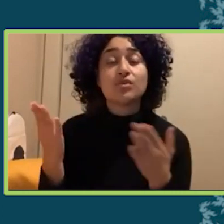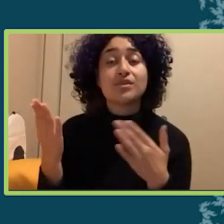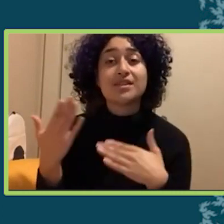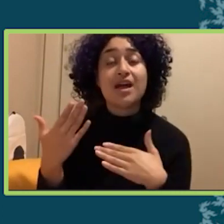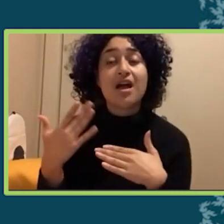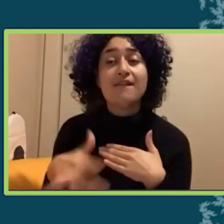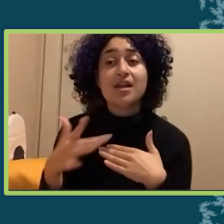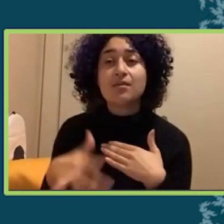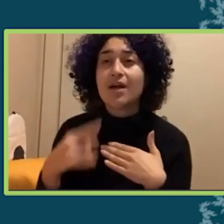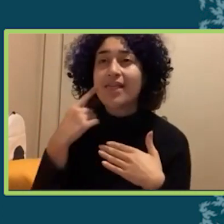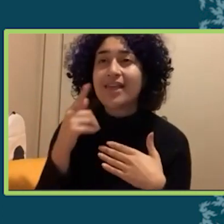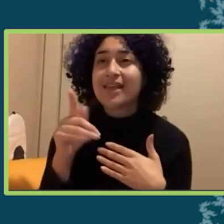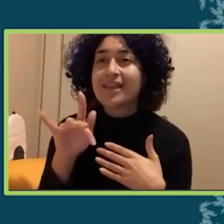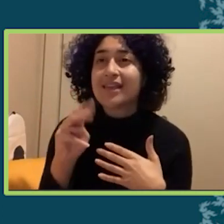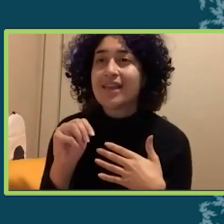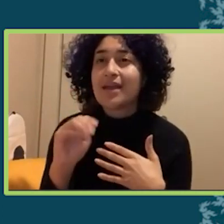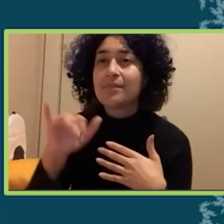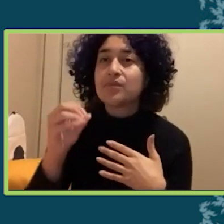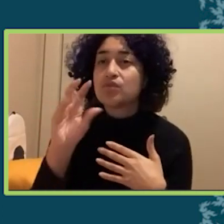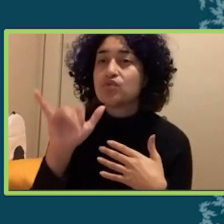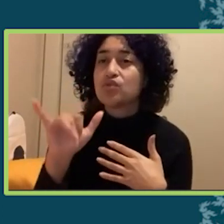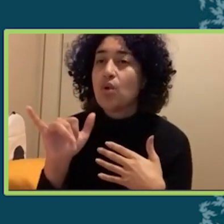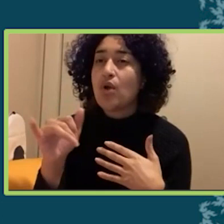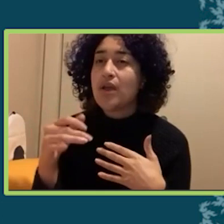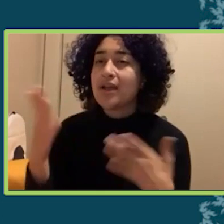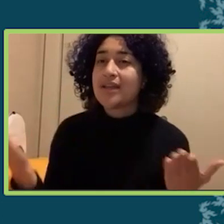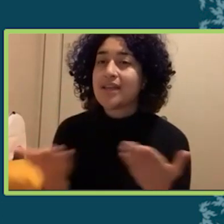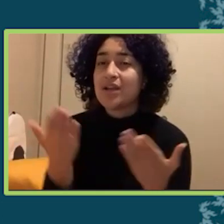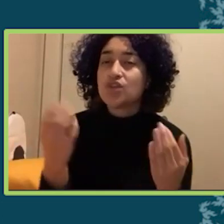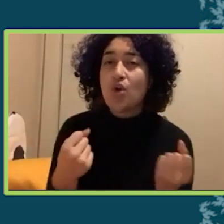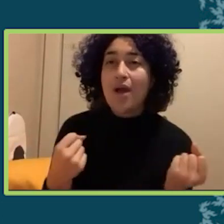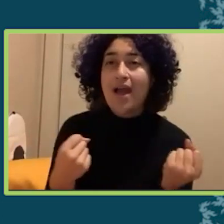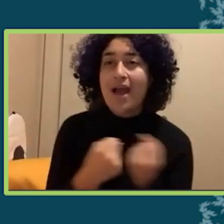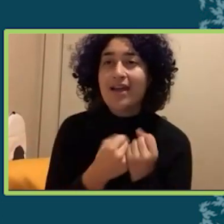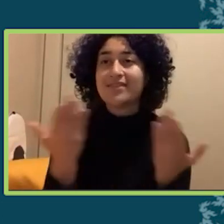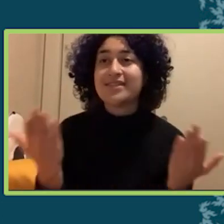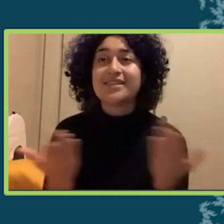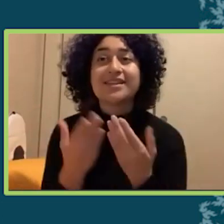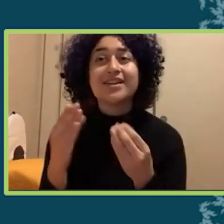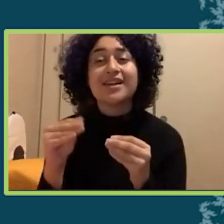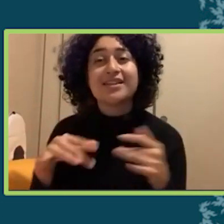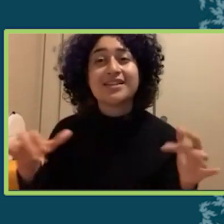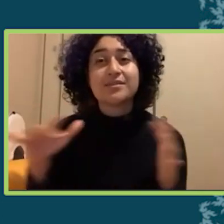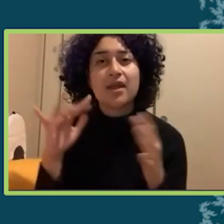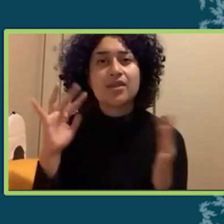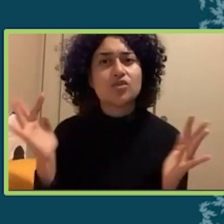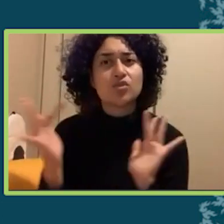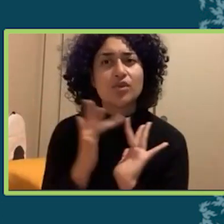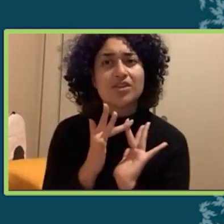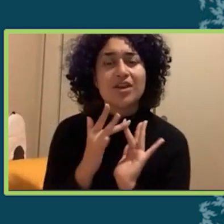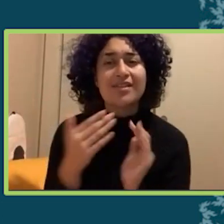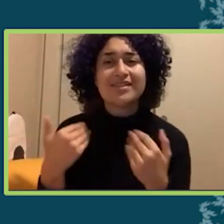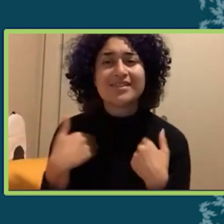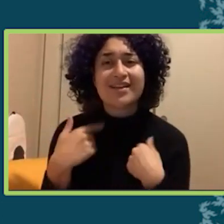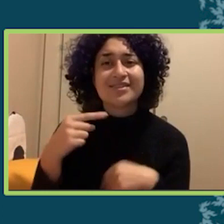room here. Joy is in the room here, who are also activists in this space. And just reach out and let's have some